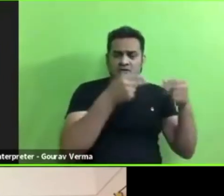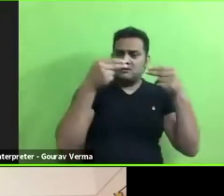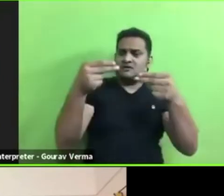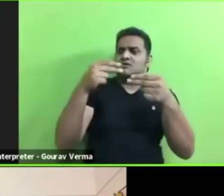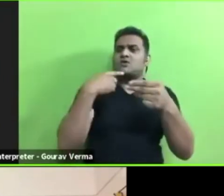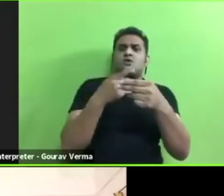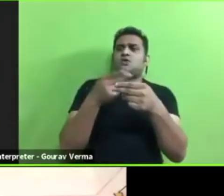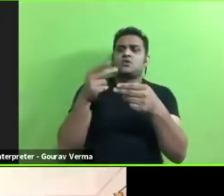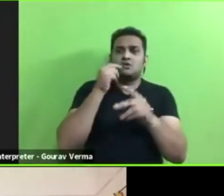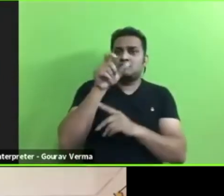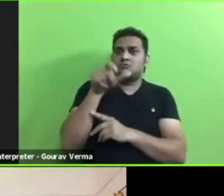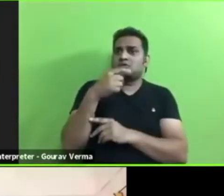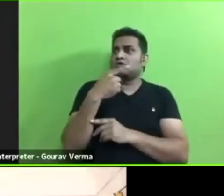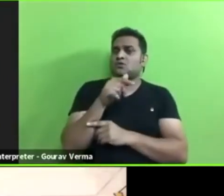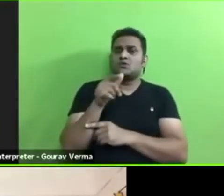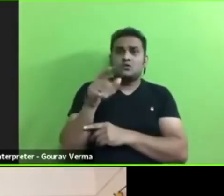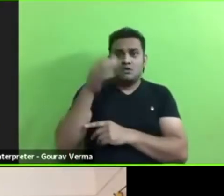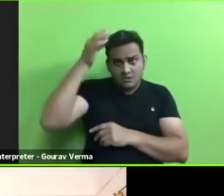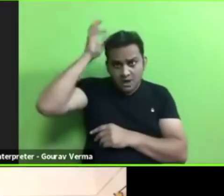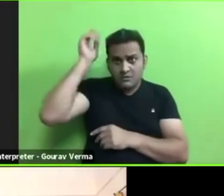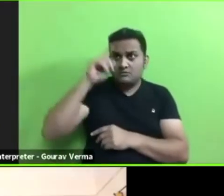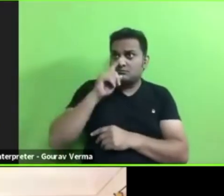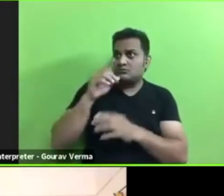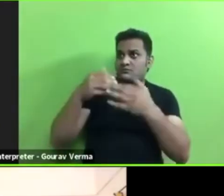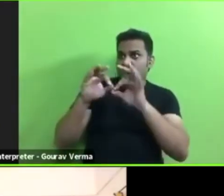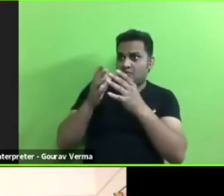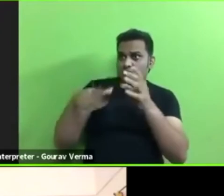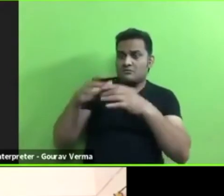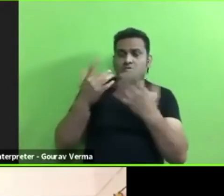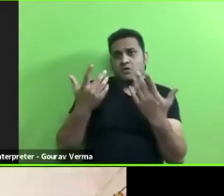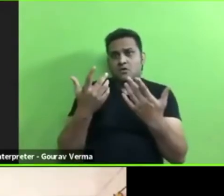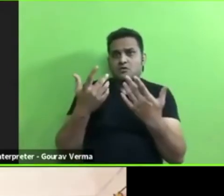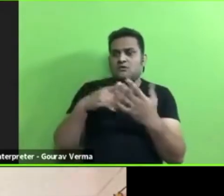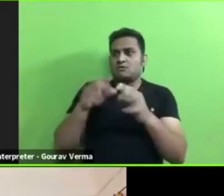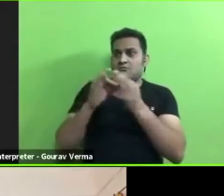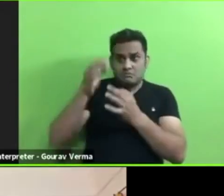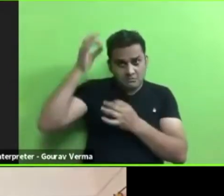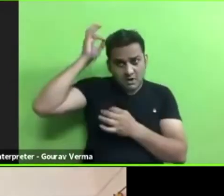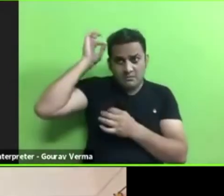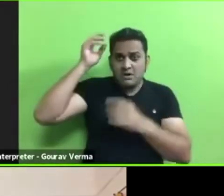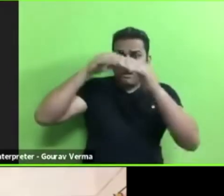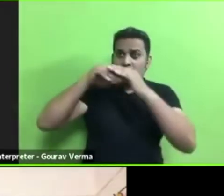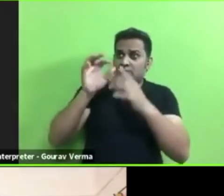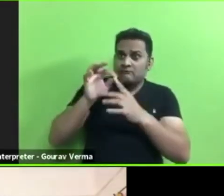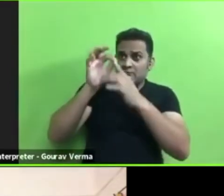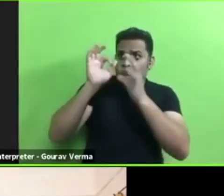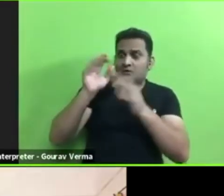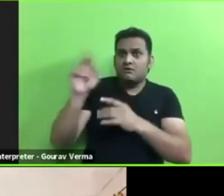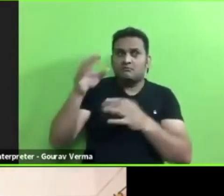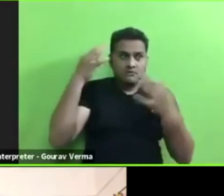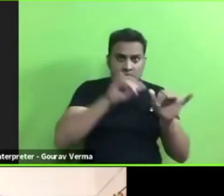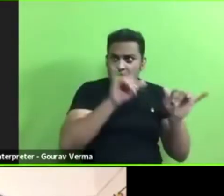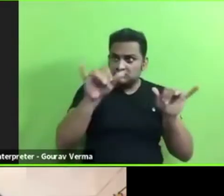a light-skinned Brahmin woman from a very particular Brahmin subcaste performs into this.